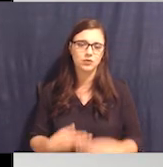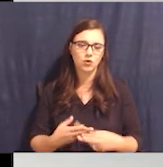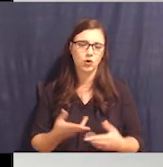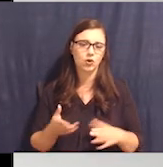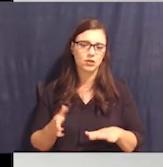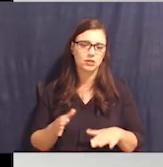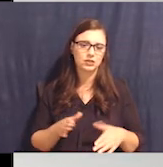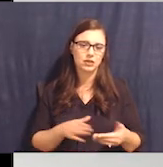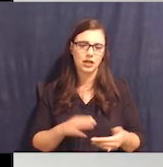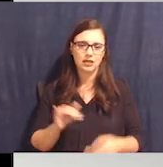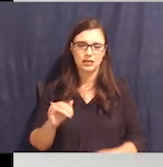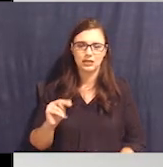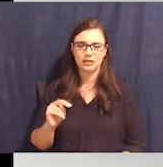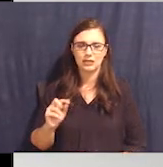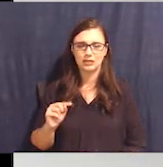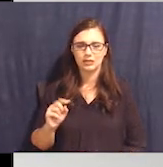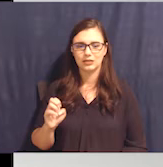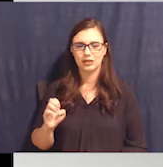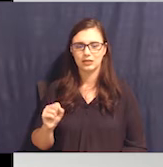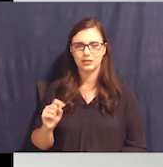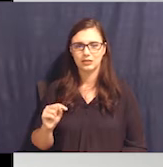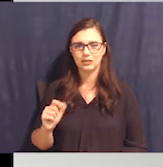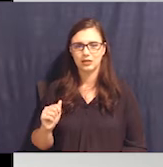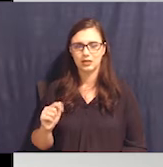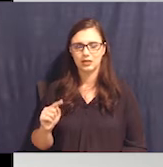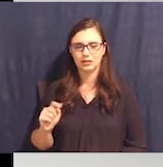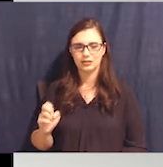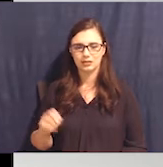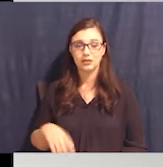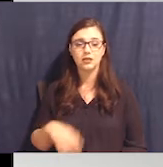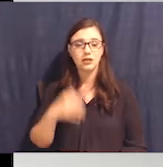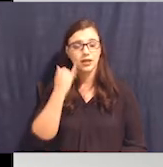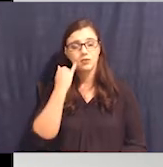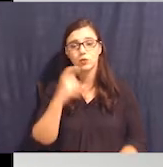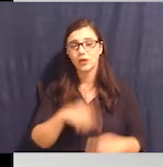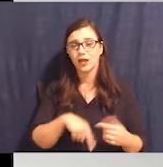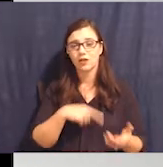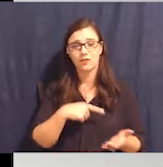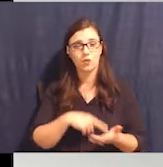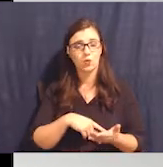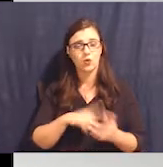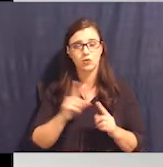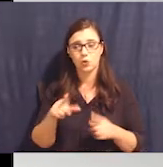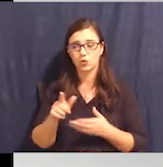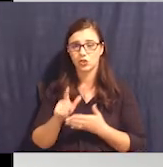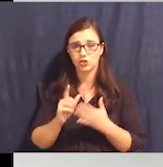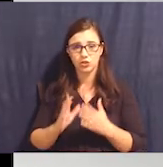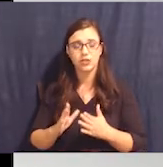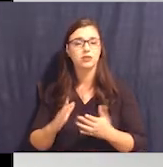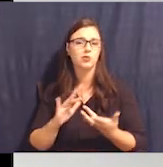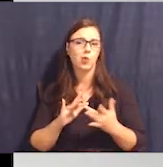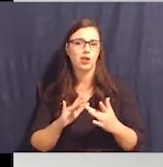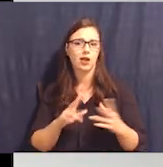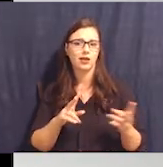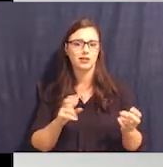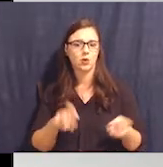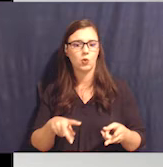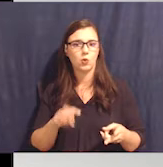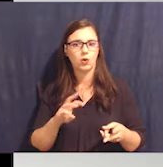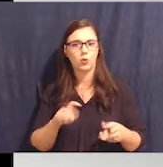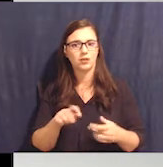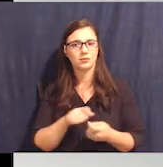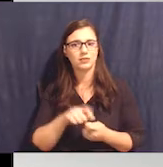It's called dying intestate. Even if you can't afford to go to an attorney, you can go online, download a